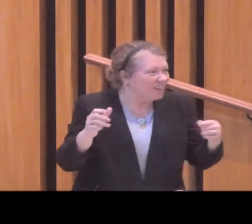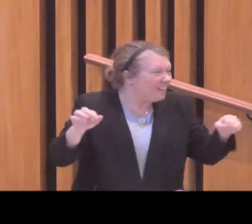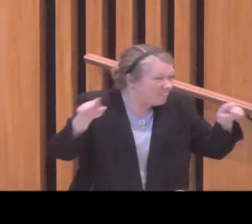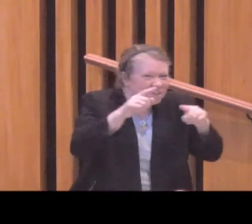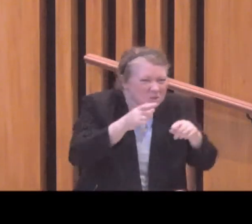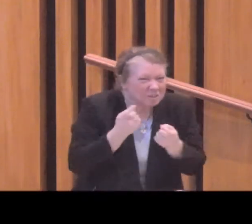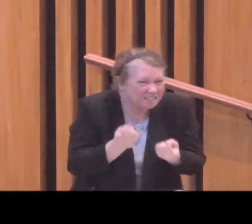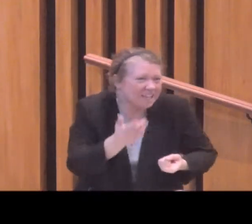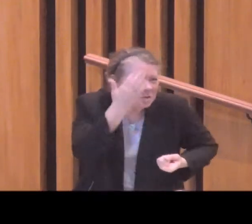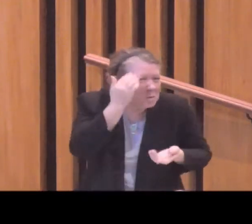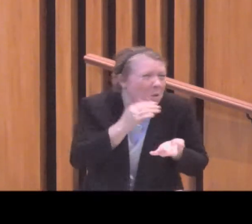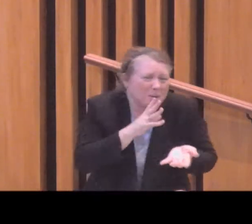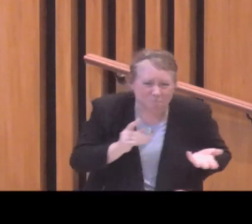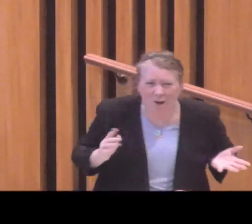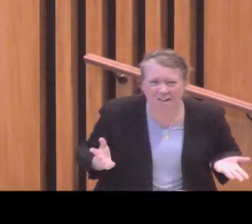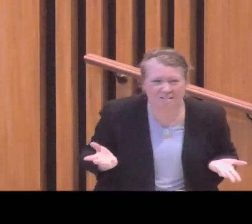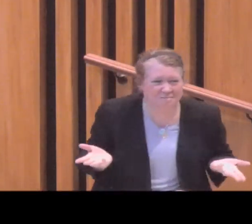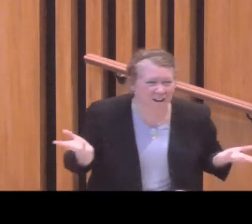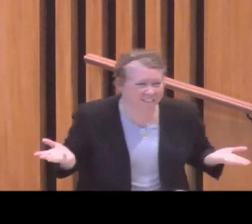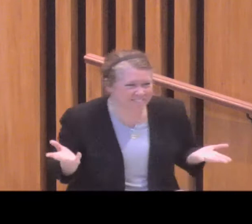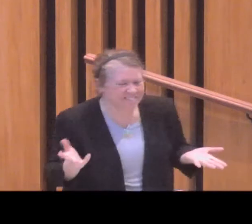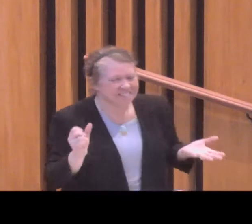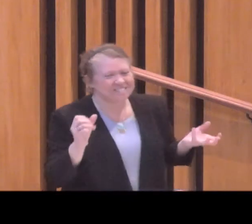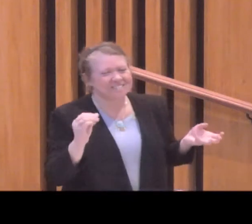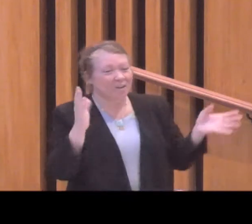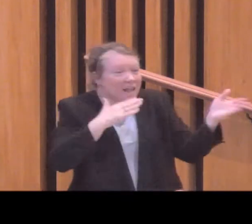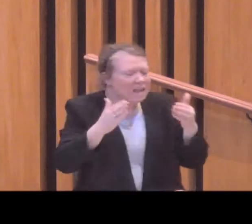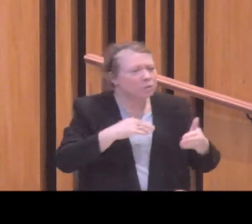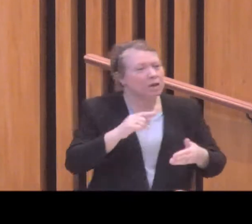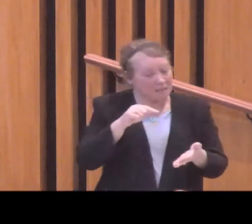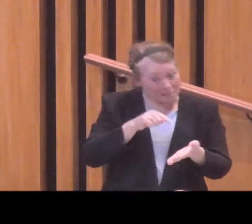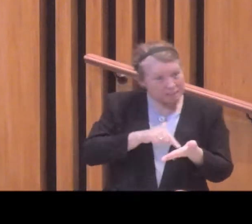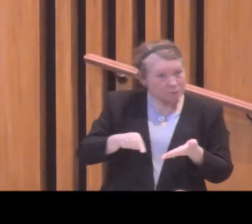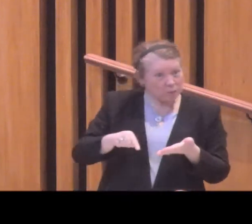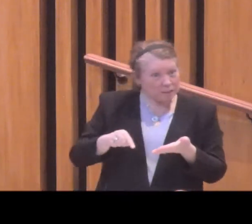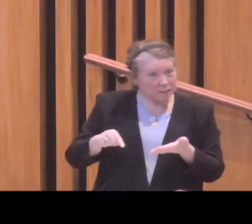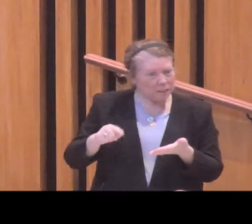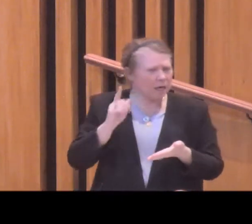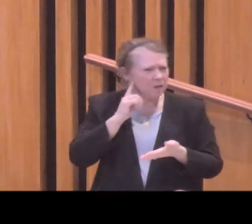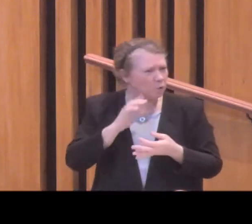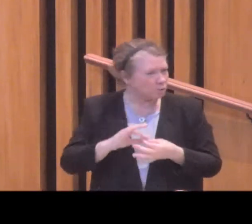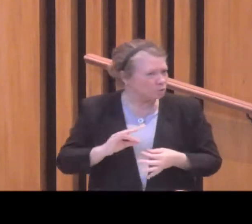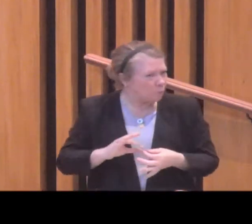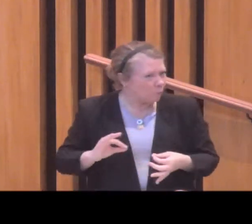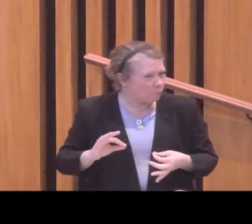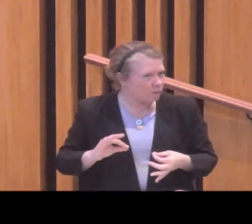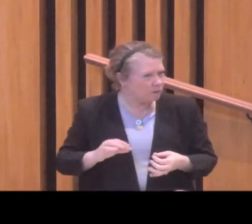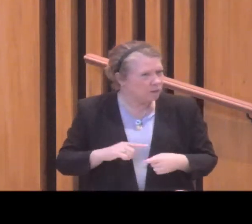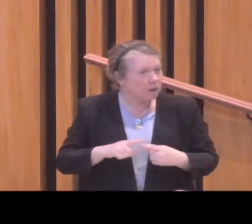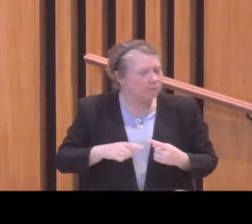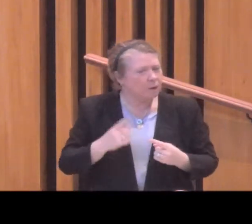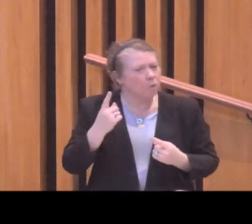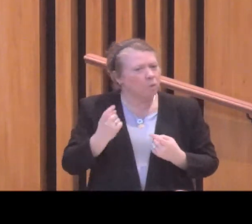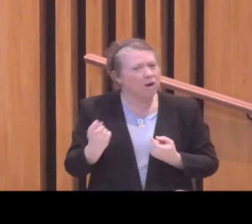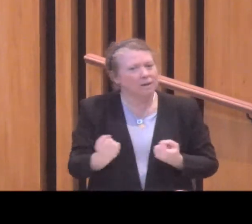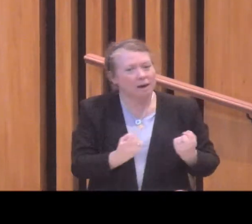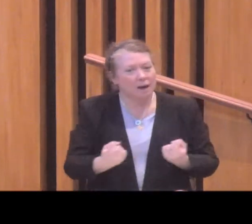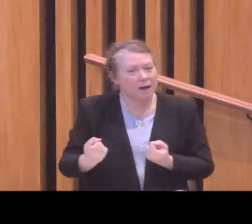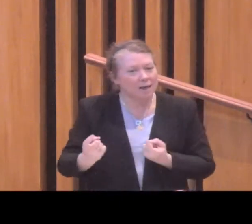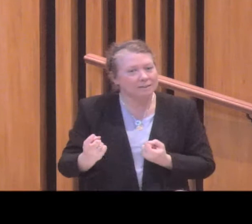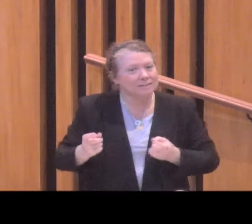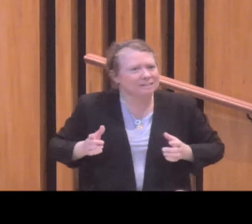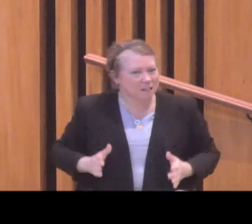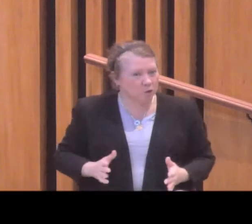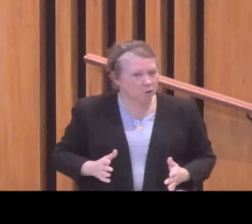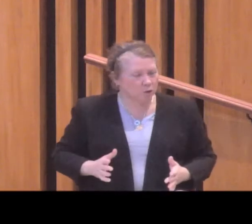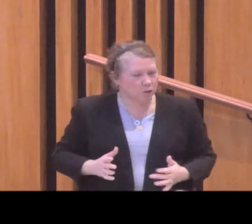But the one thing I heard this past week caught my attention was a story about an ice skater. One of